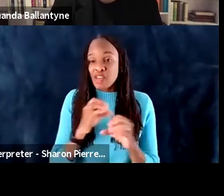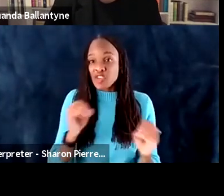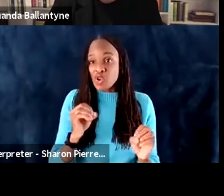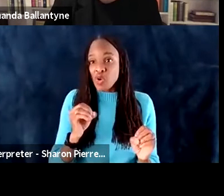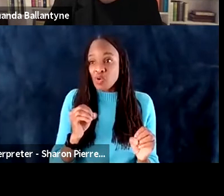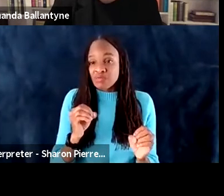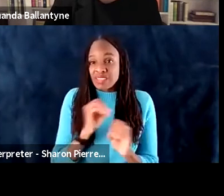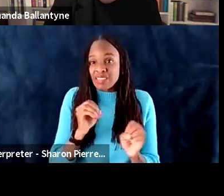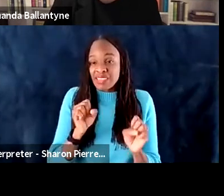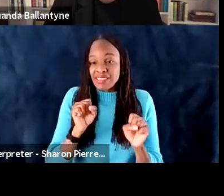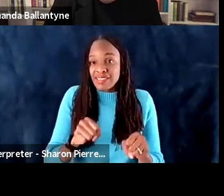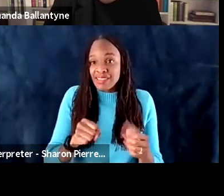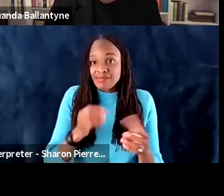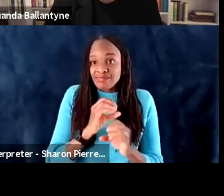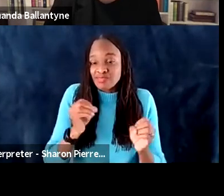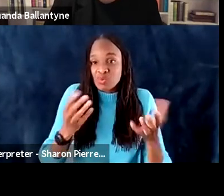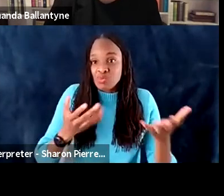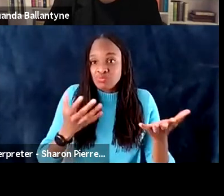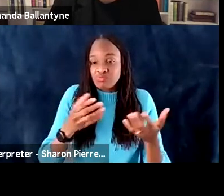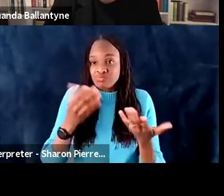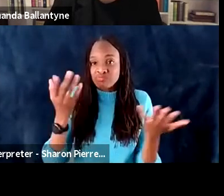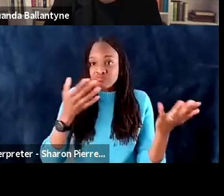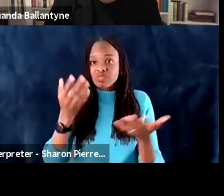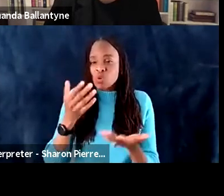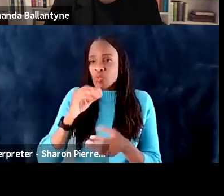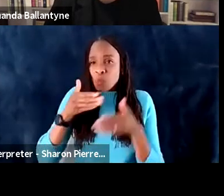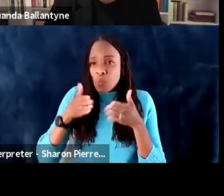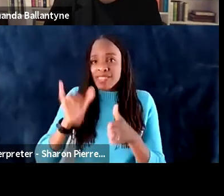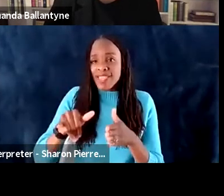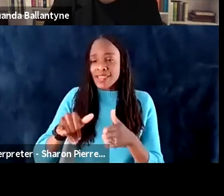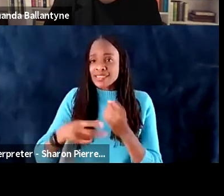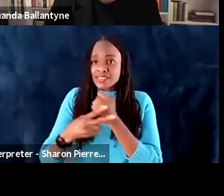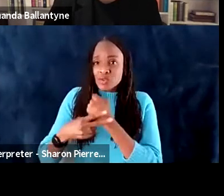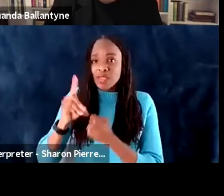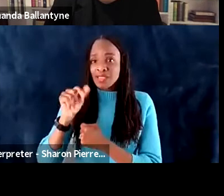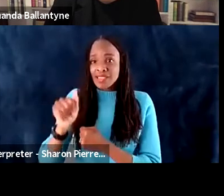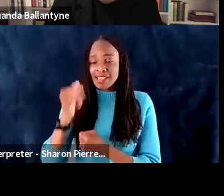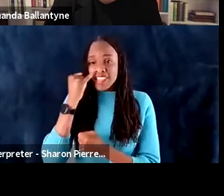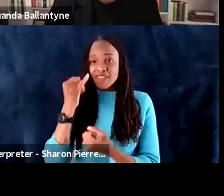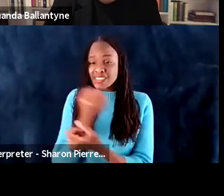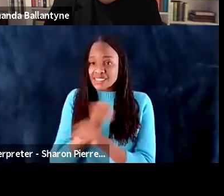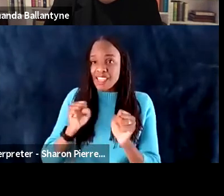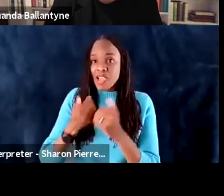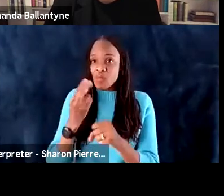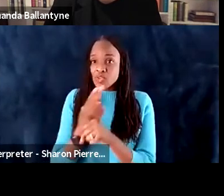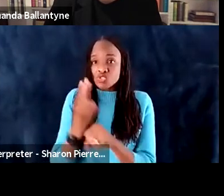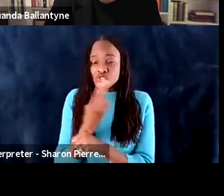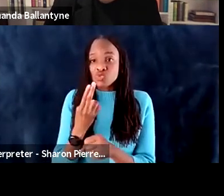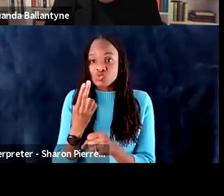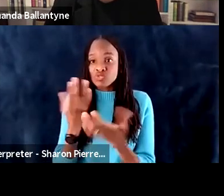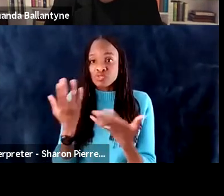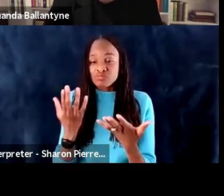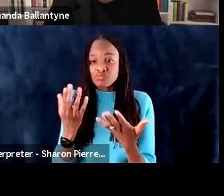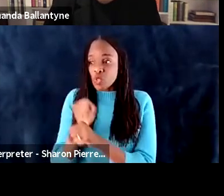to say in the data that is being collected on them, the way that it is being stored, whether it is safe, how it's being used,